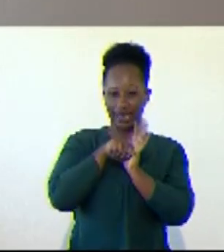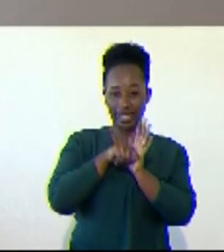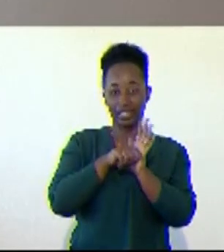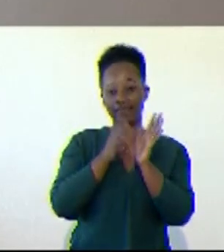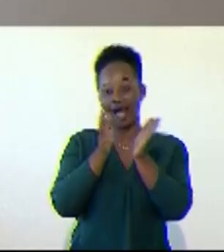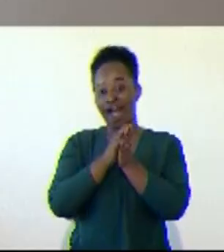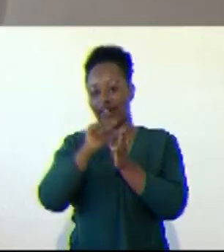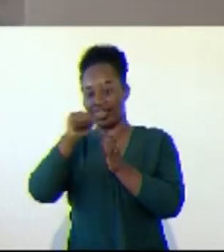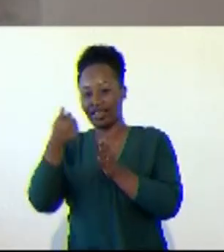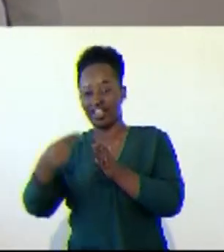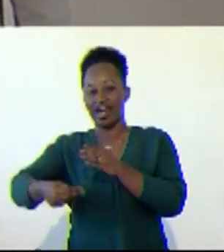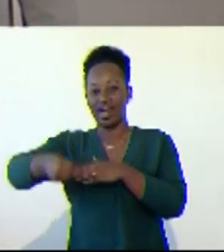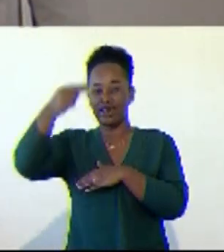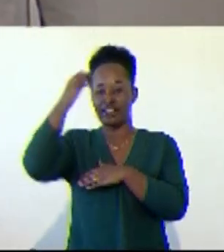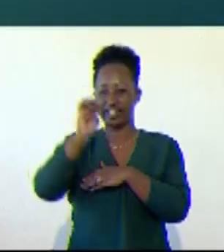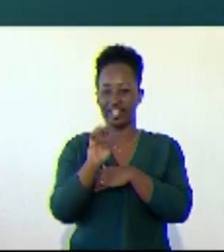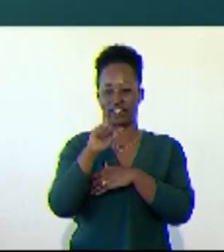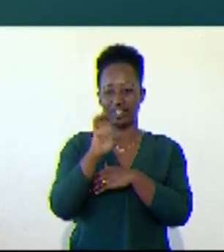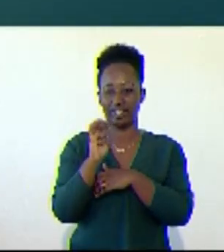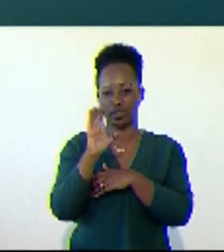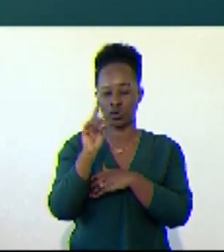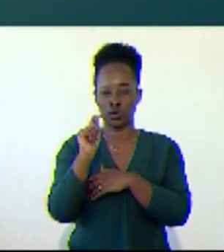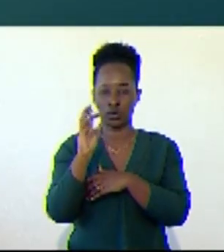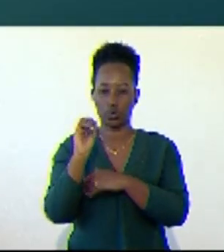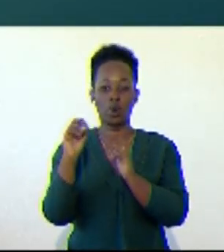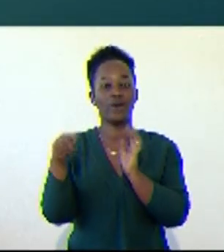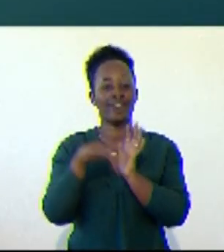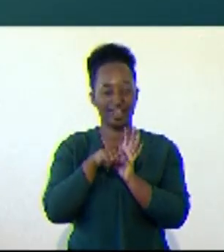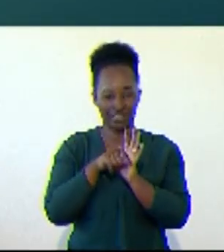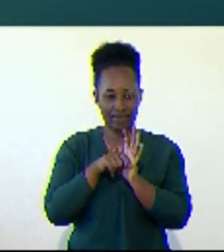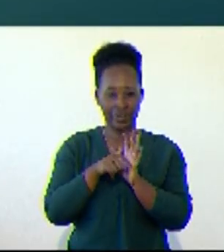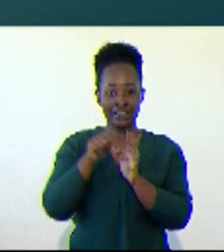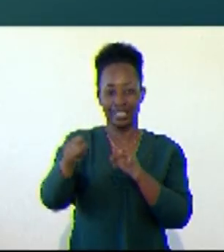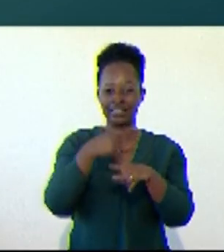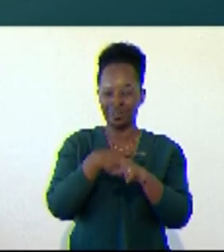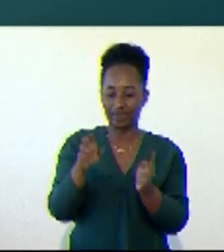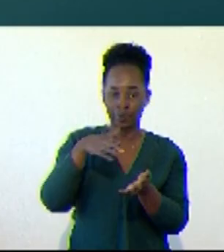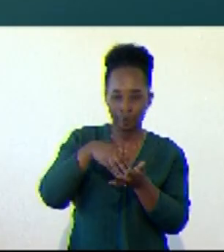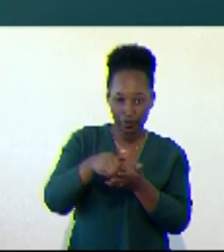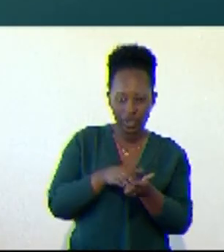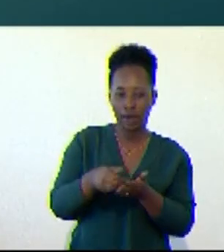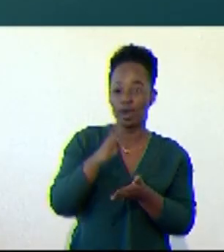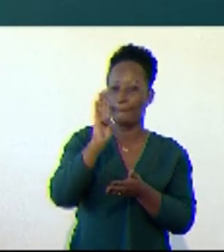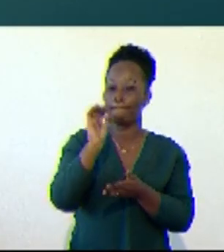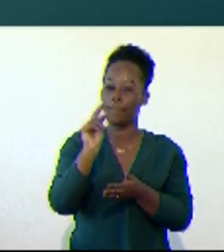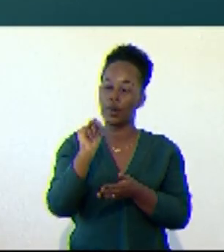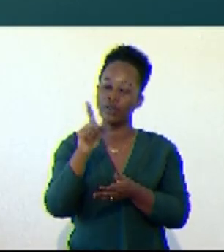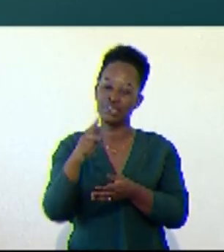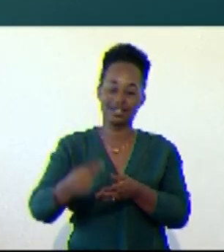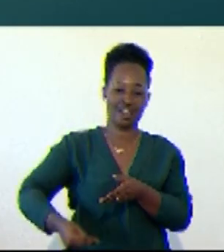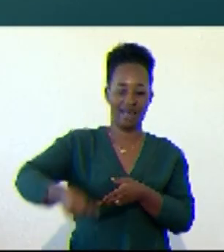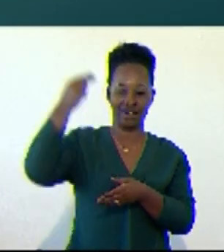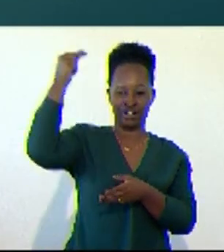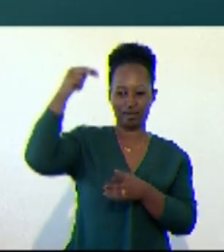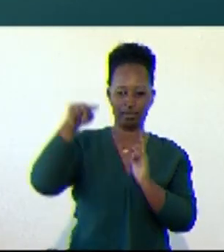oxygen and 2.5 for carbon. The difference is very big, so the bond is highly polar.